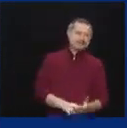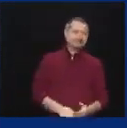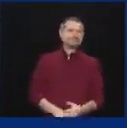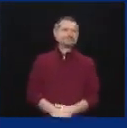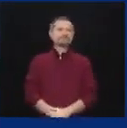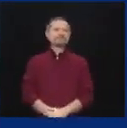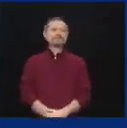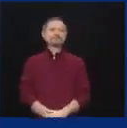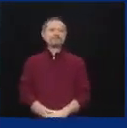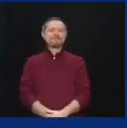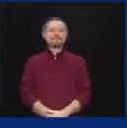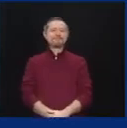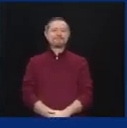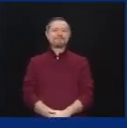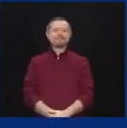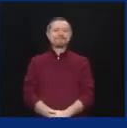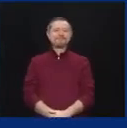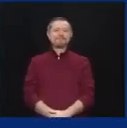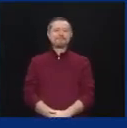go.